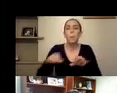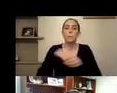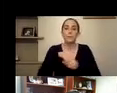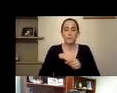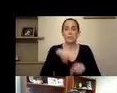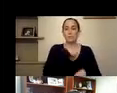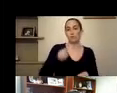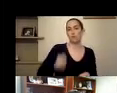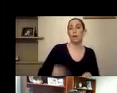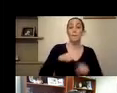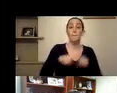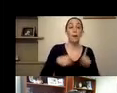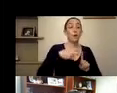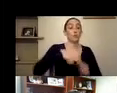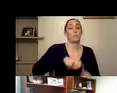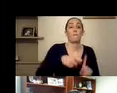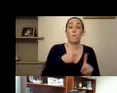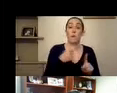very severely.